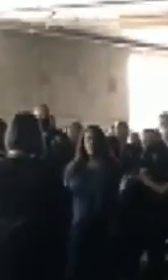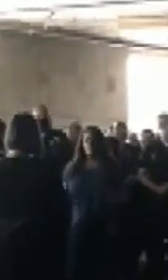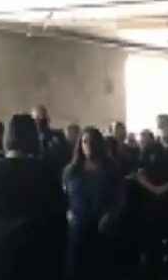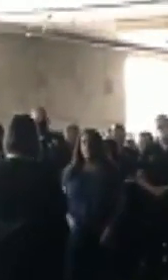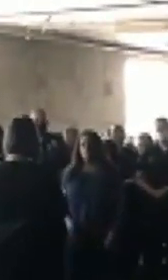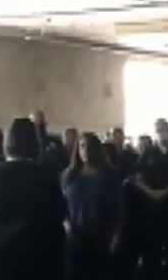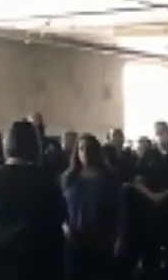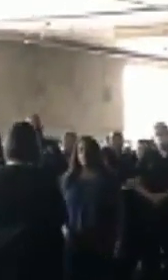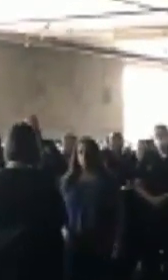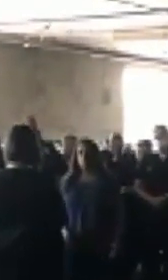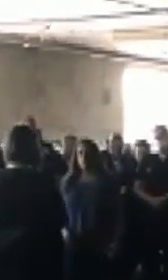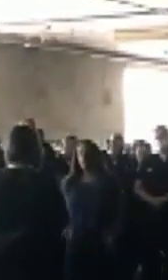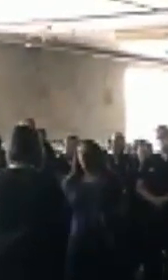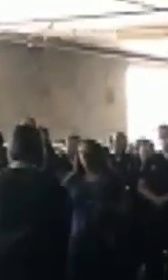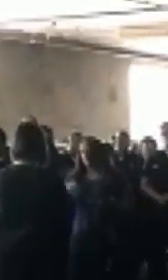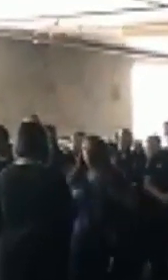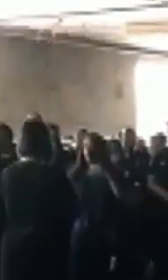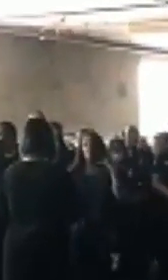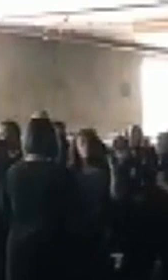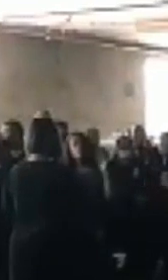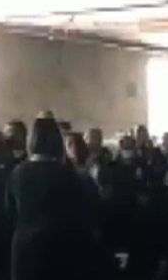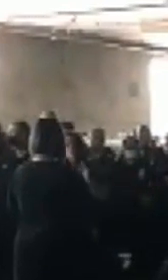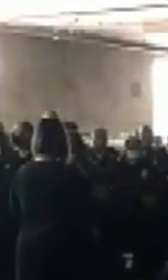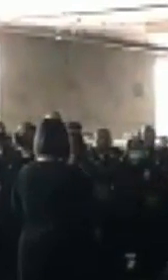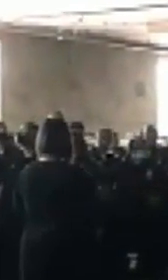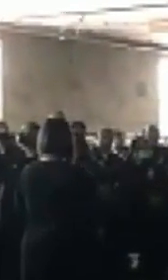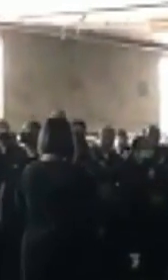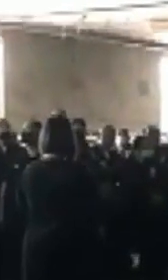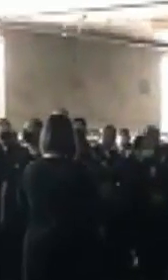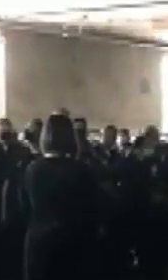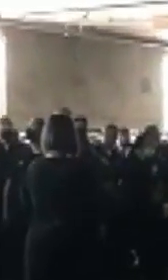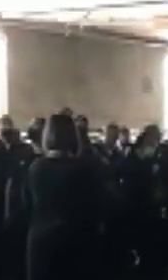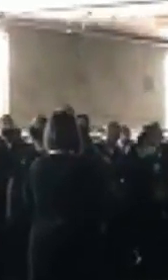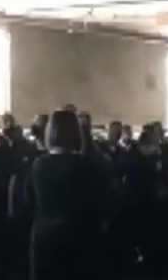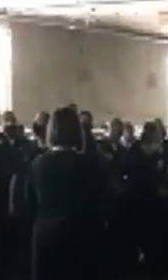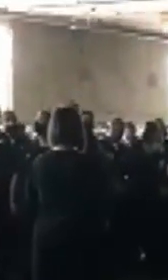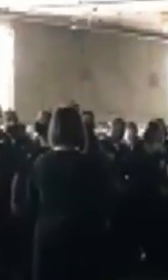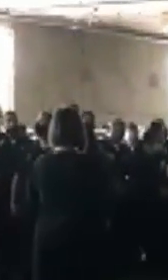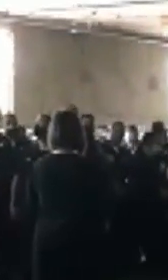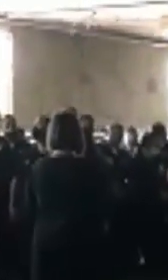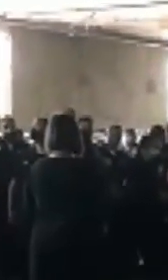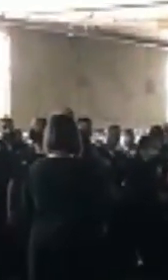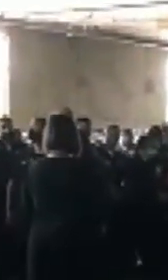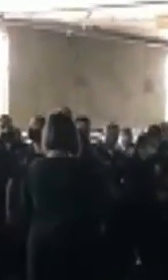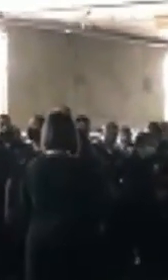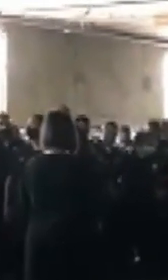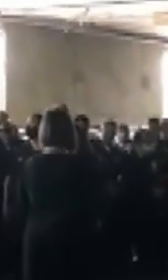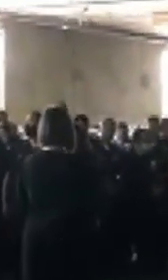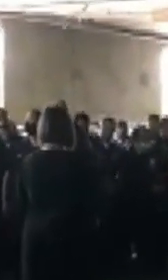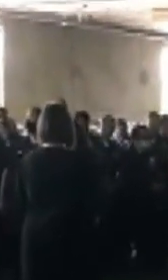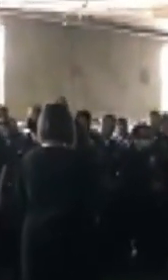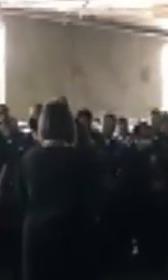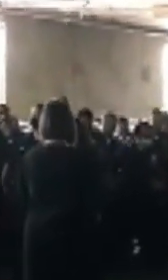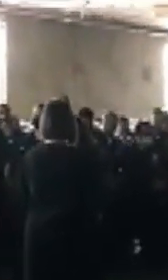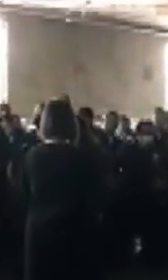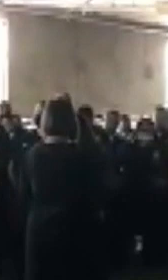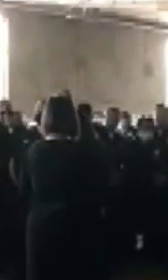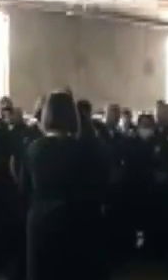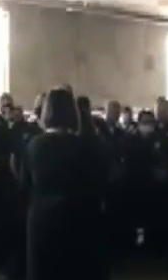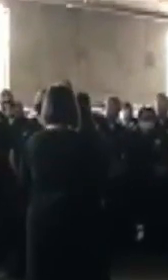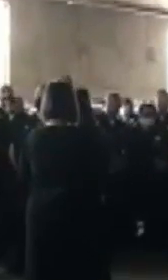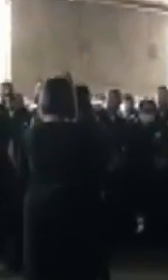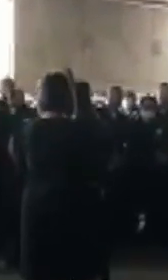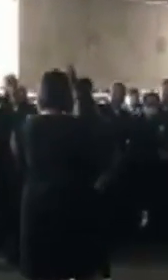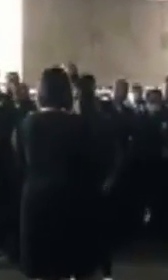That's the police union's vice president, Sergeant Jaretta Sanchez, speaking to city council member Monica Rodriguez, with officers from